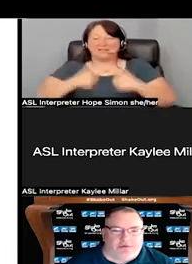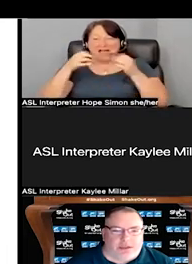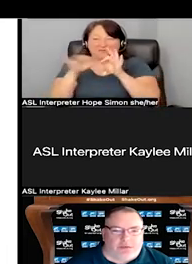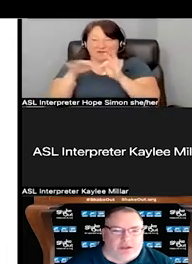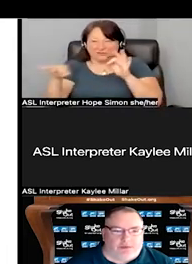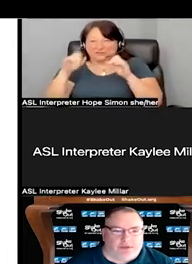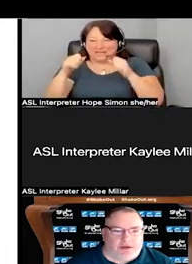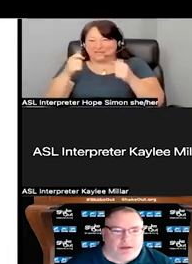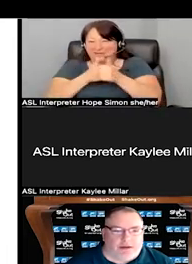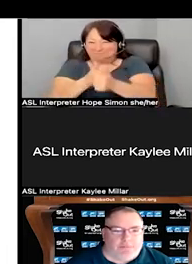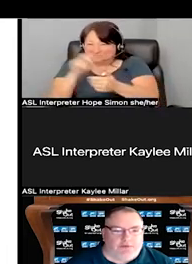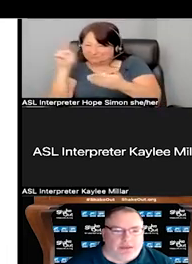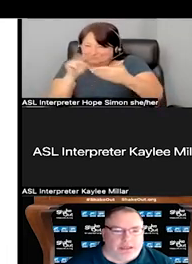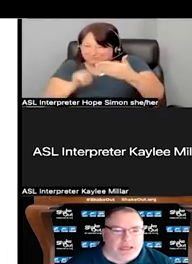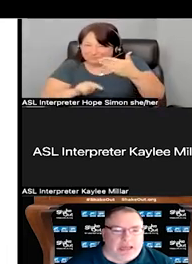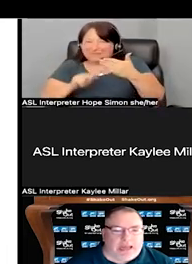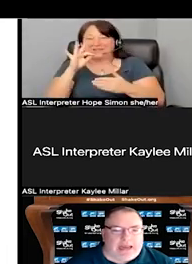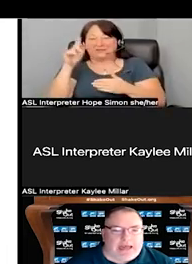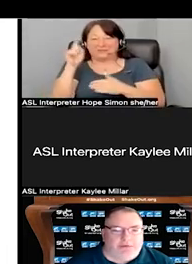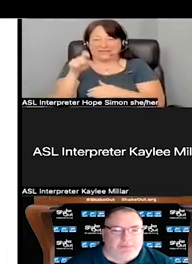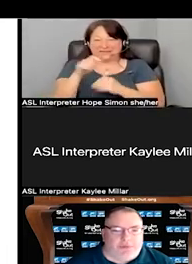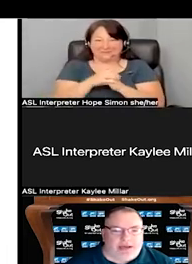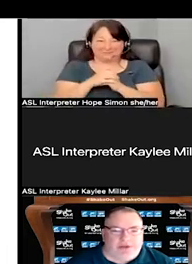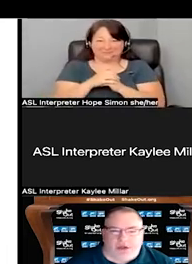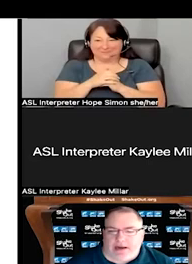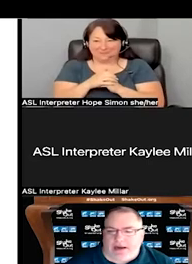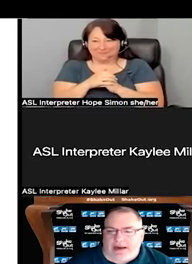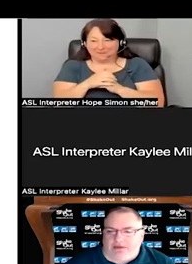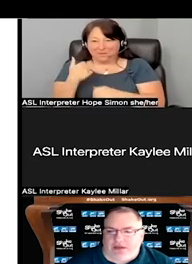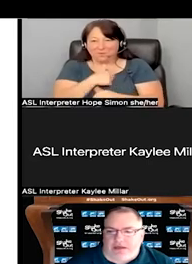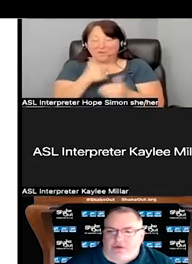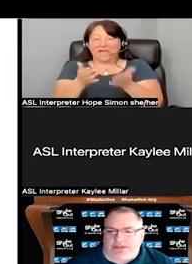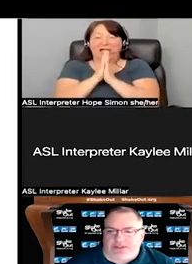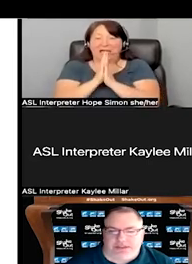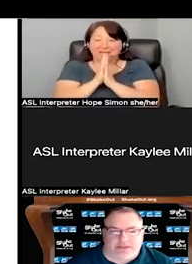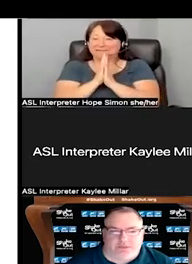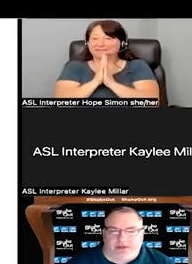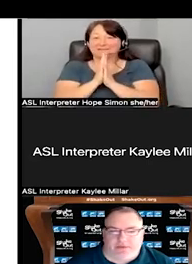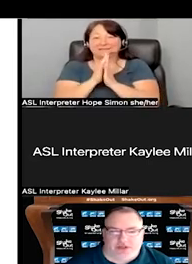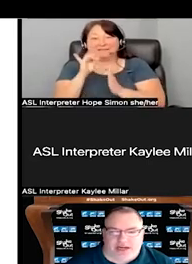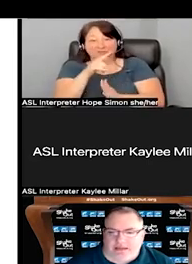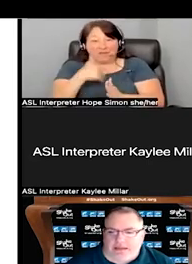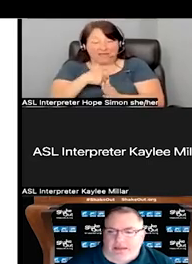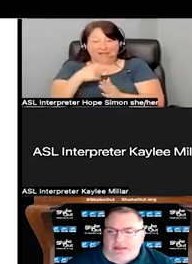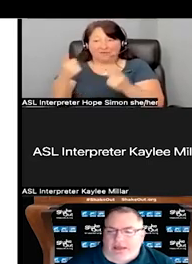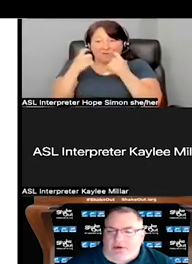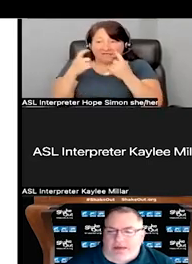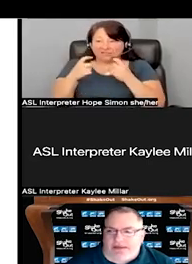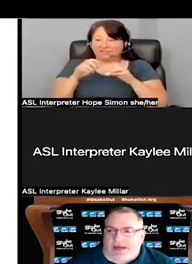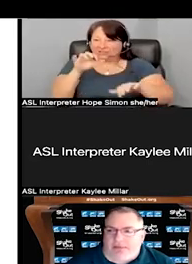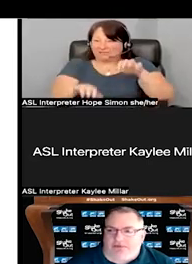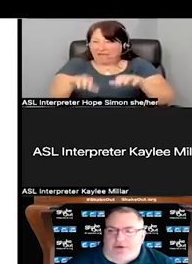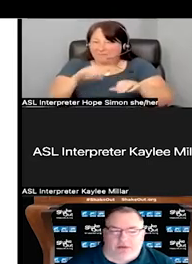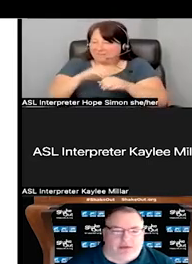you can follow along if needed. And we ask that you ask any questions within the chat, and there